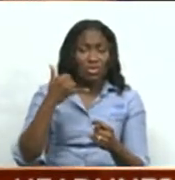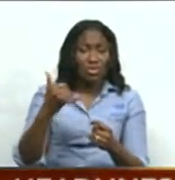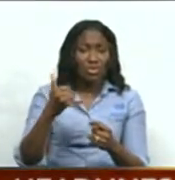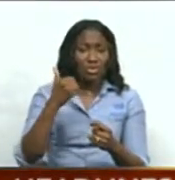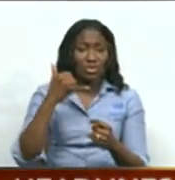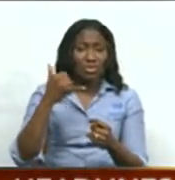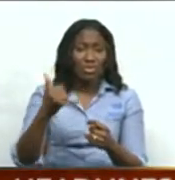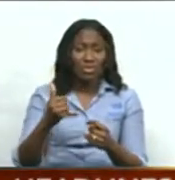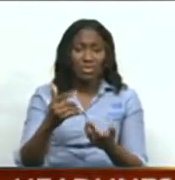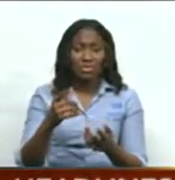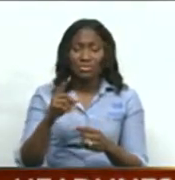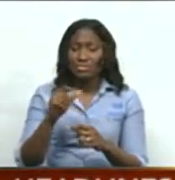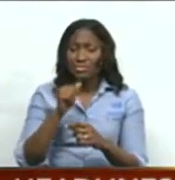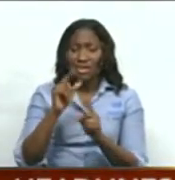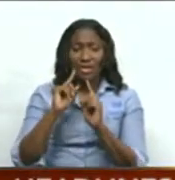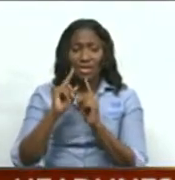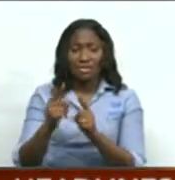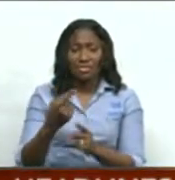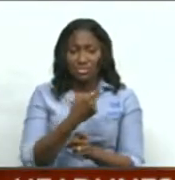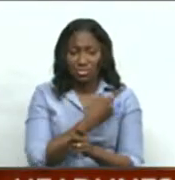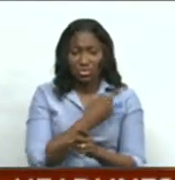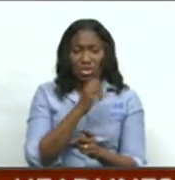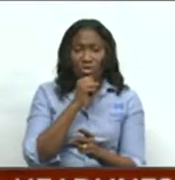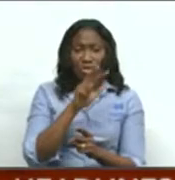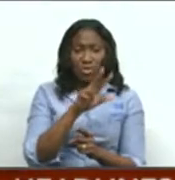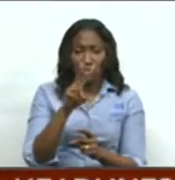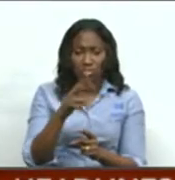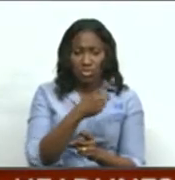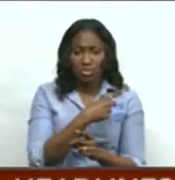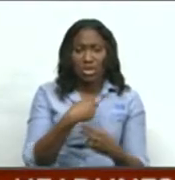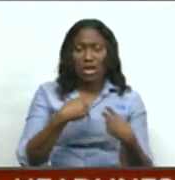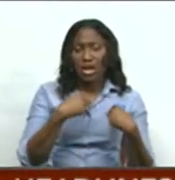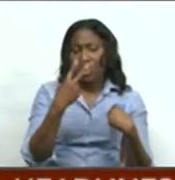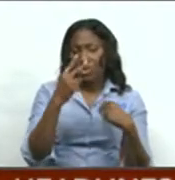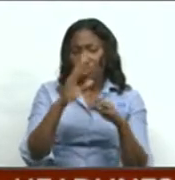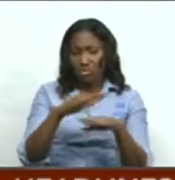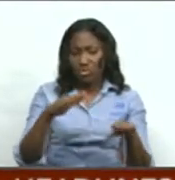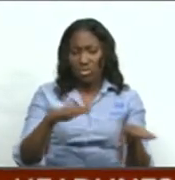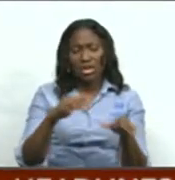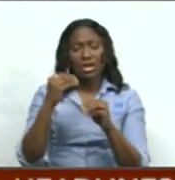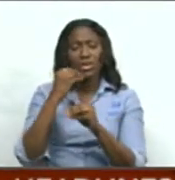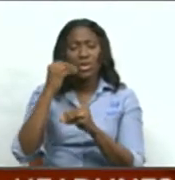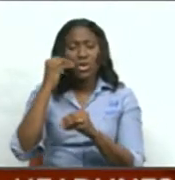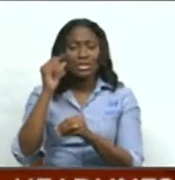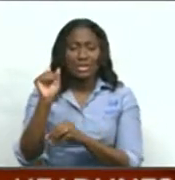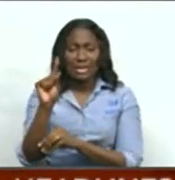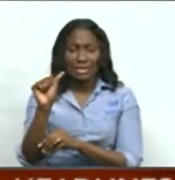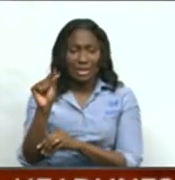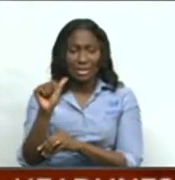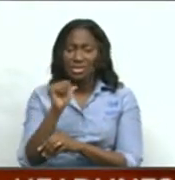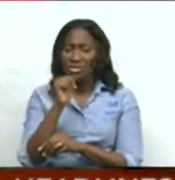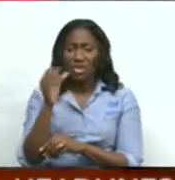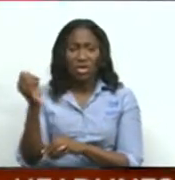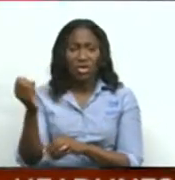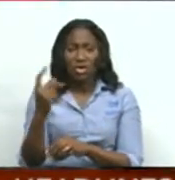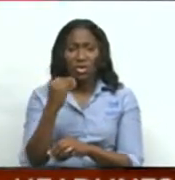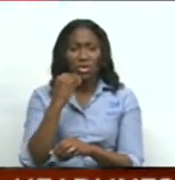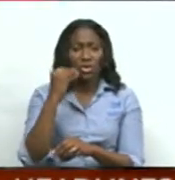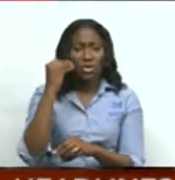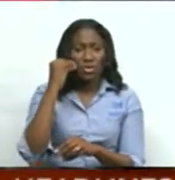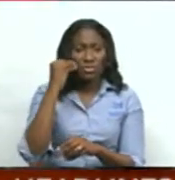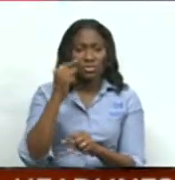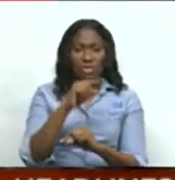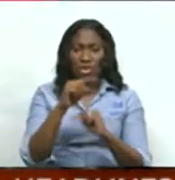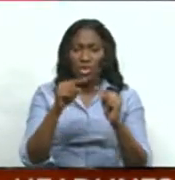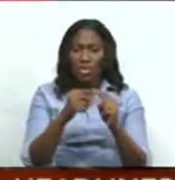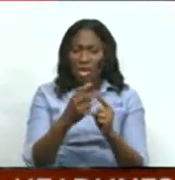voice. The 32-year-old mother of two left her Pitti Valley home on Saturday and did not return home that night. When I saw the text, I